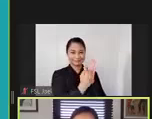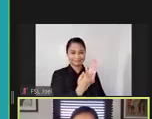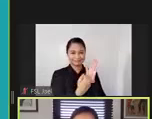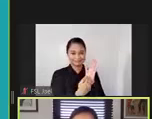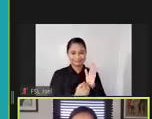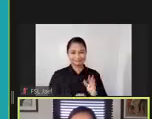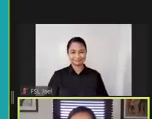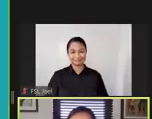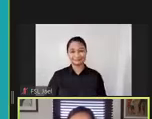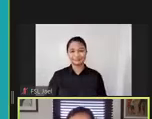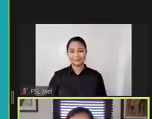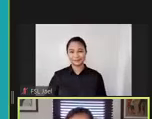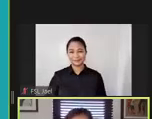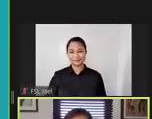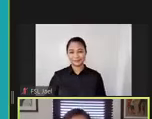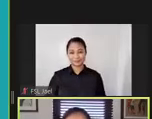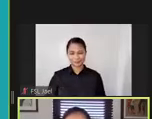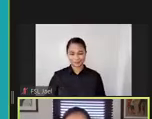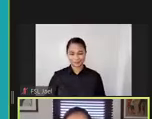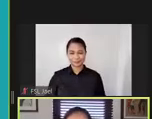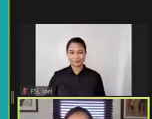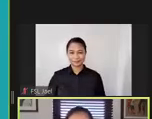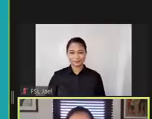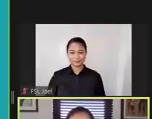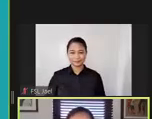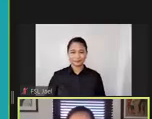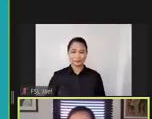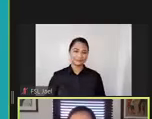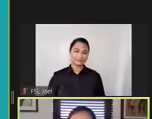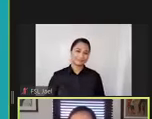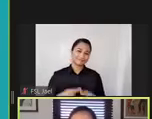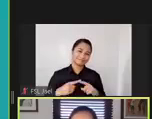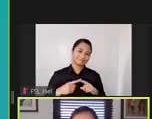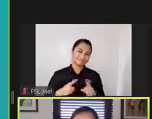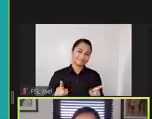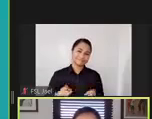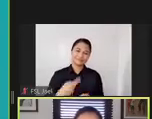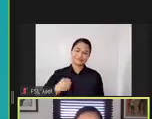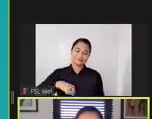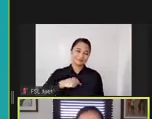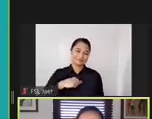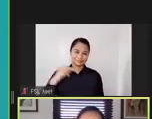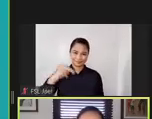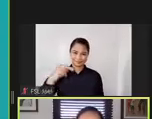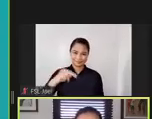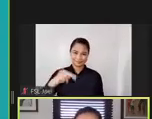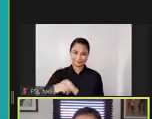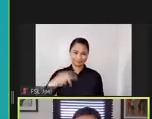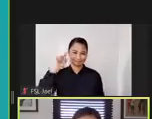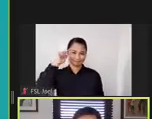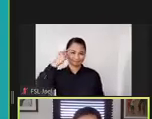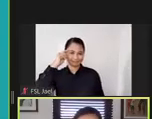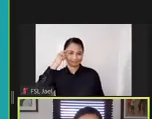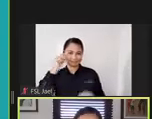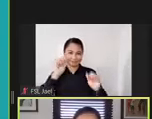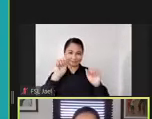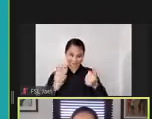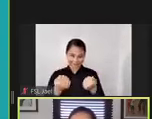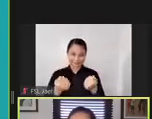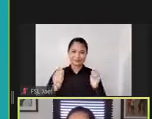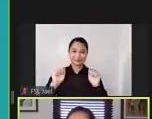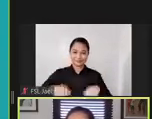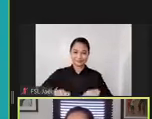can be practical and how we can be realistic, because we cannot compel government or